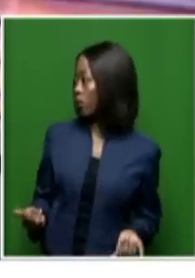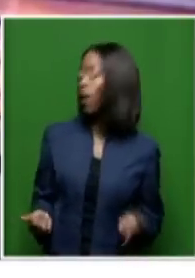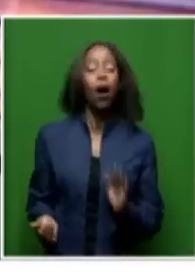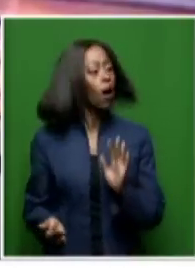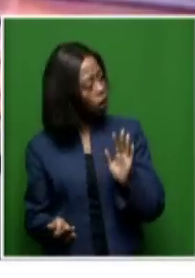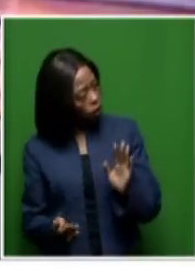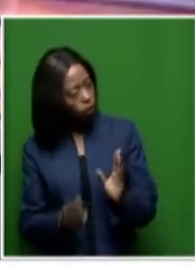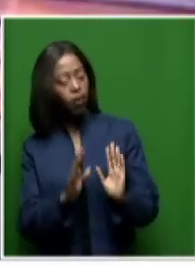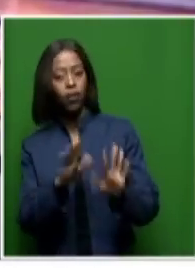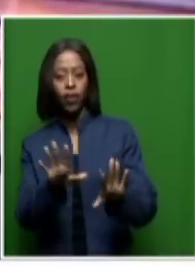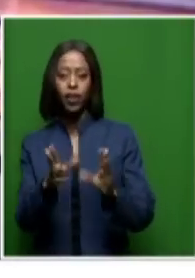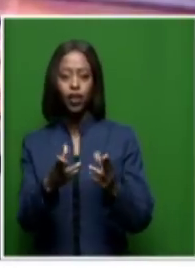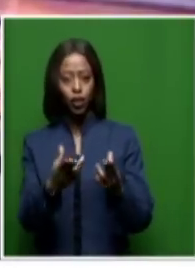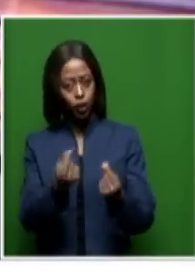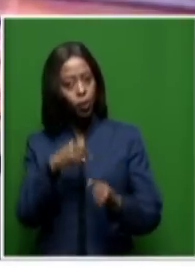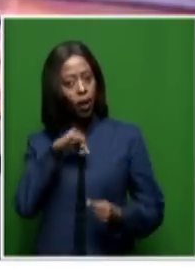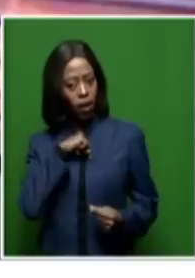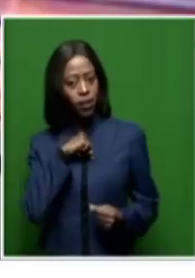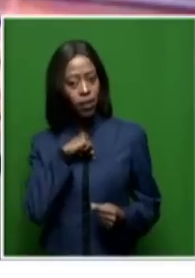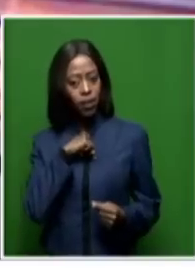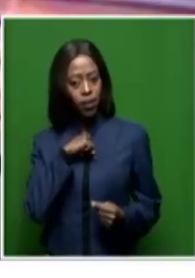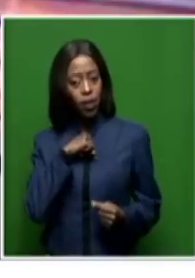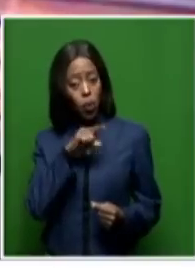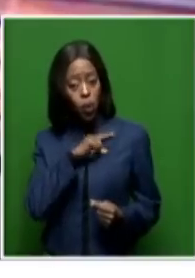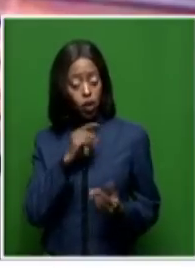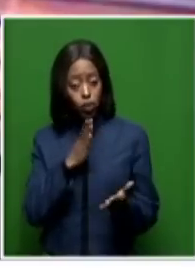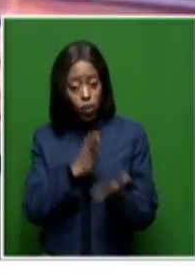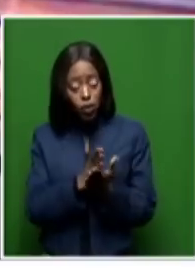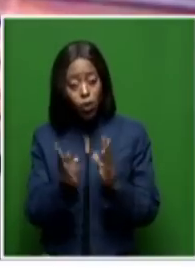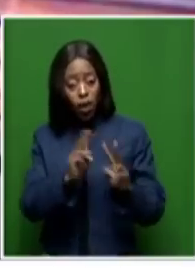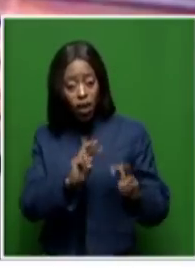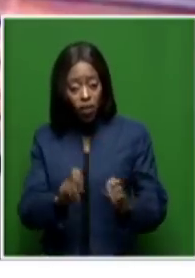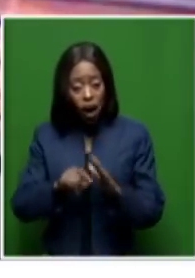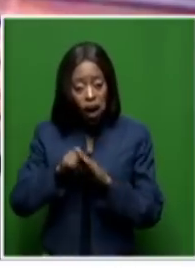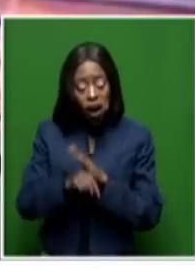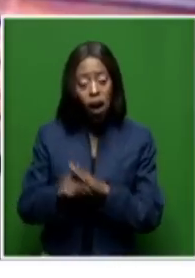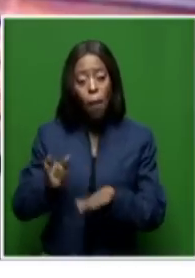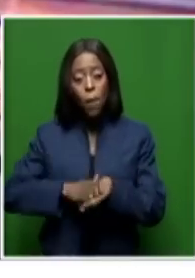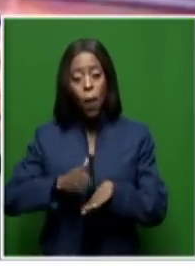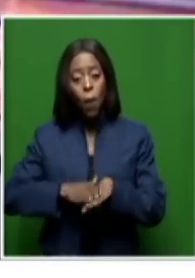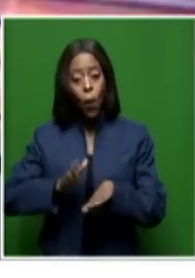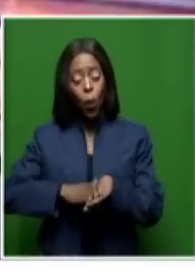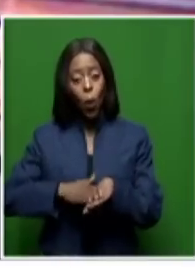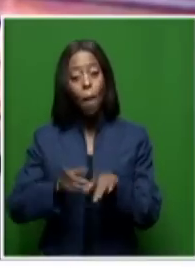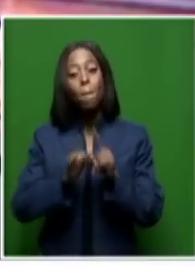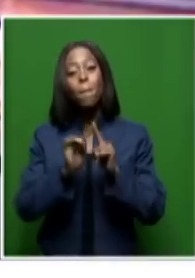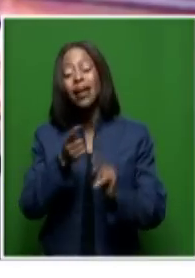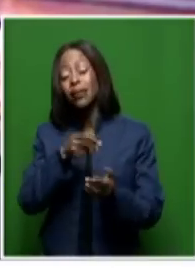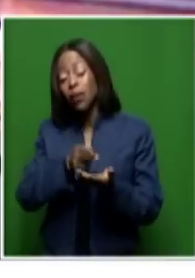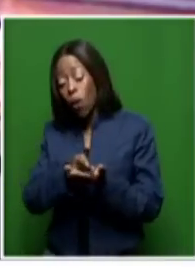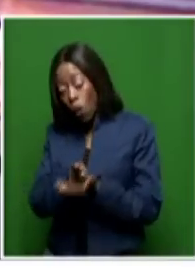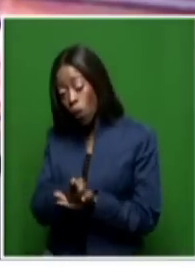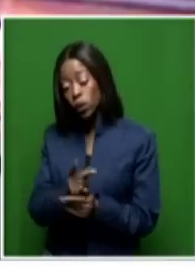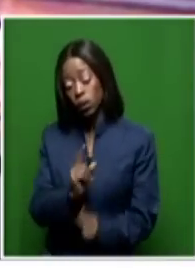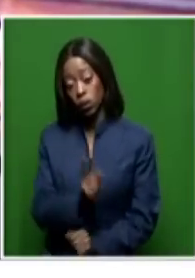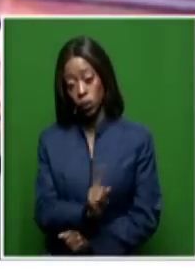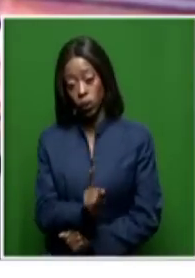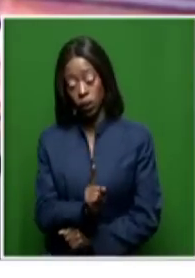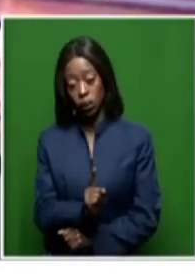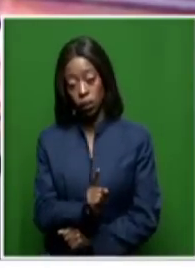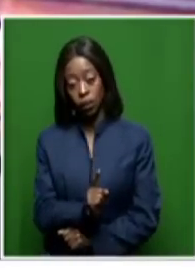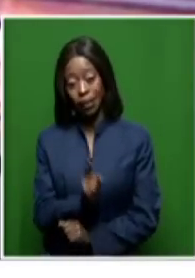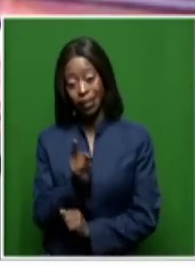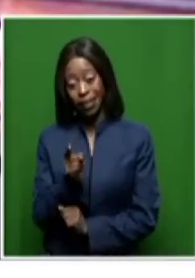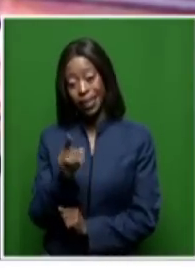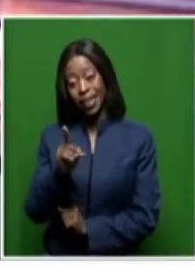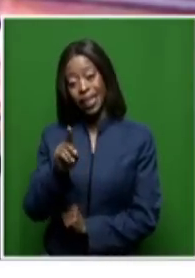done by us intensifying those investigations. And the reality of the matter is that the derailed